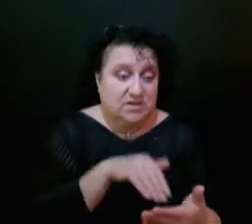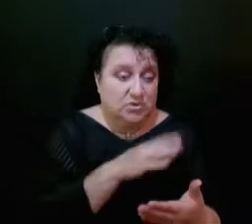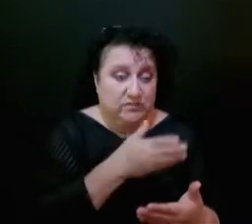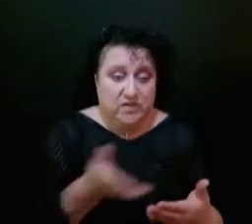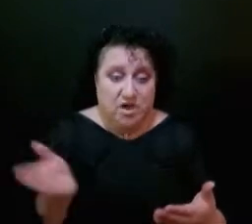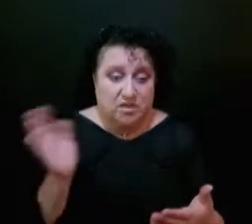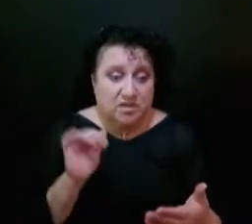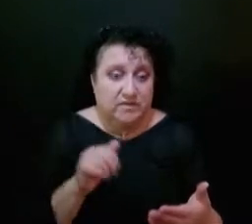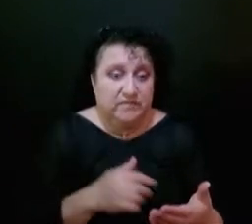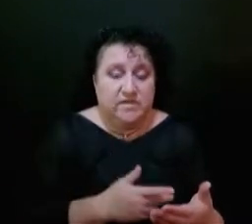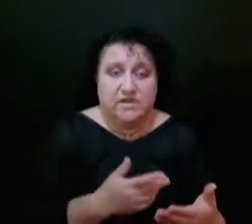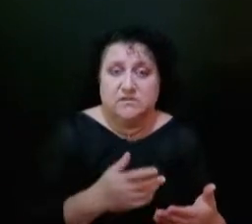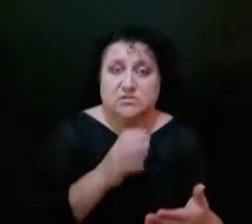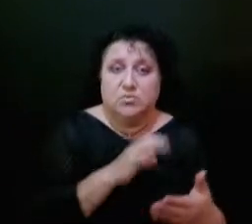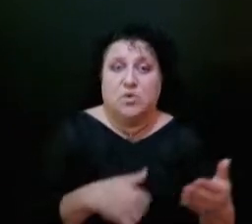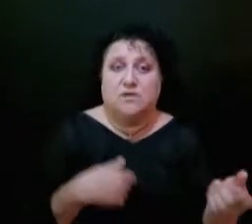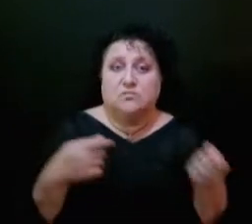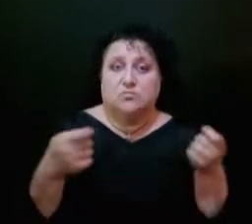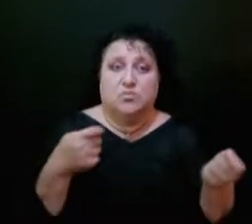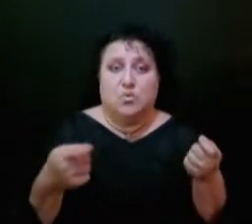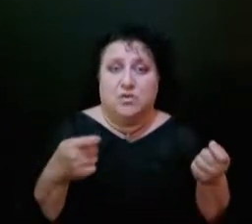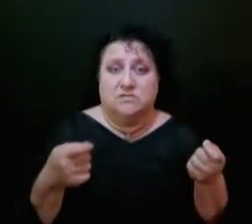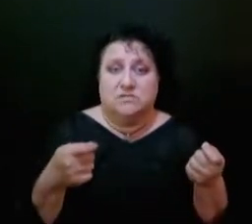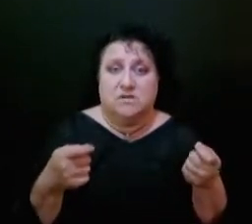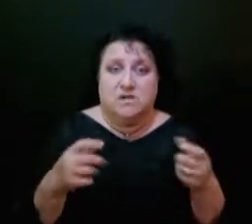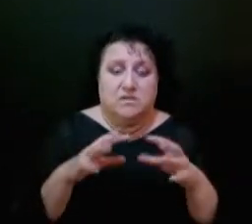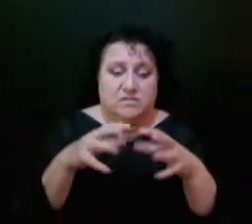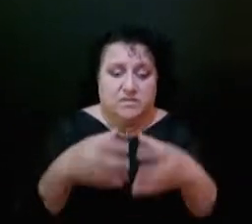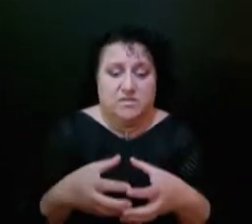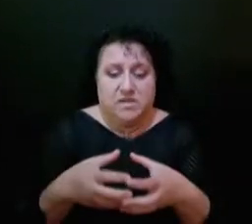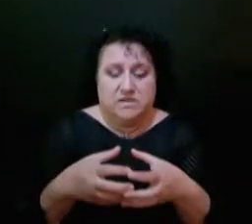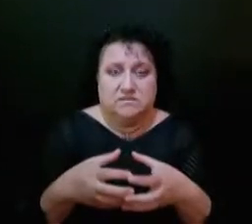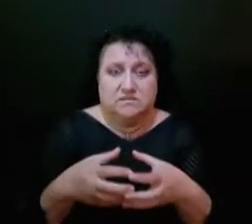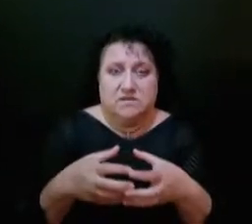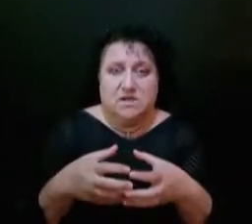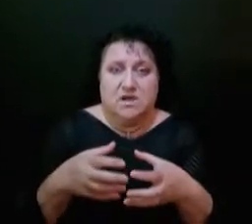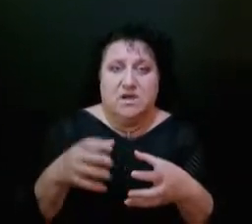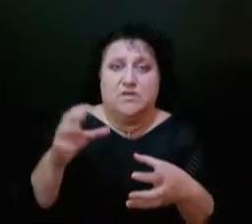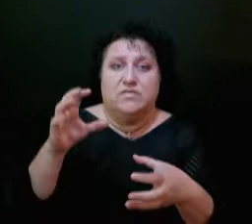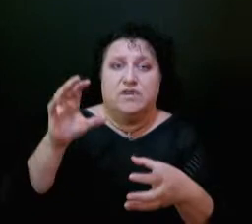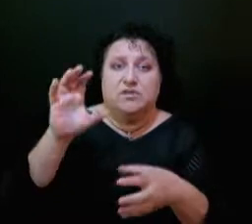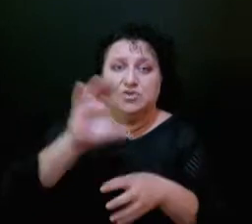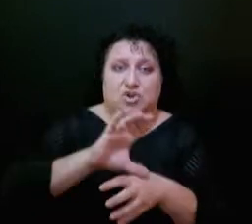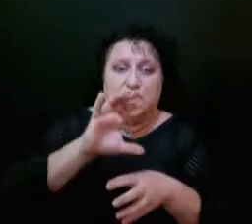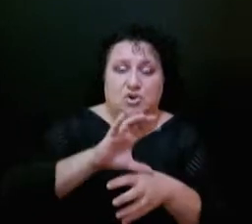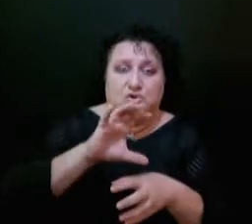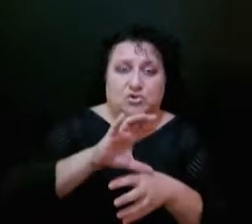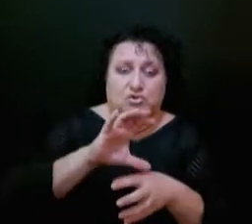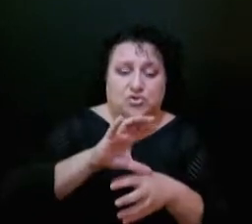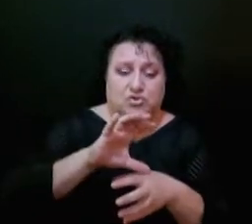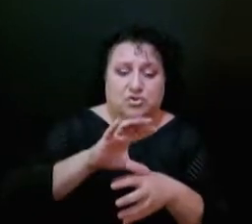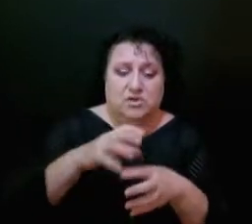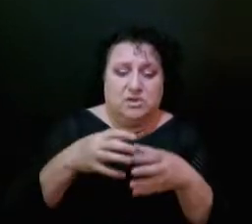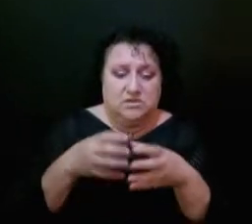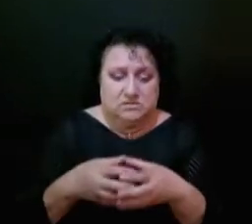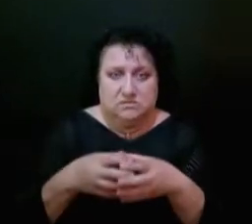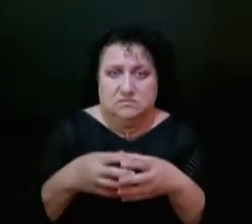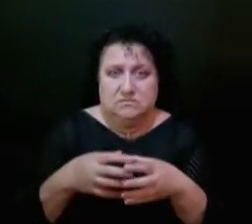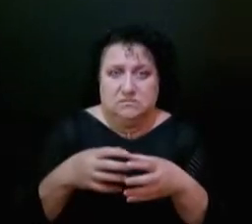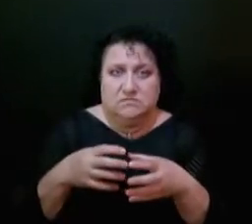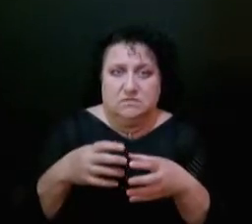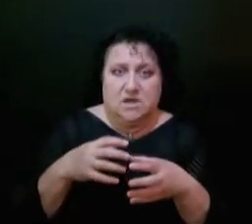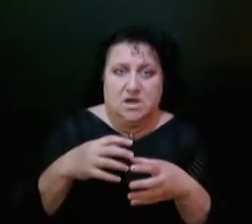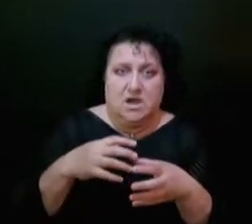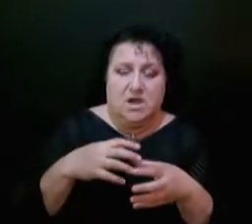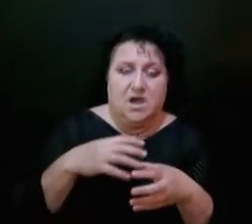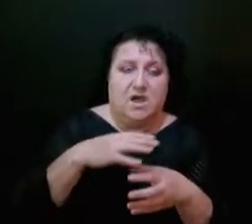you see is not peripheral to the world, but the world is peripheral to the church. The church is Christ's body in which he speaks